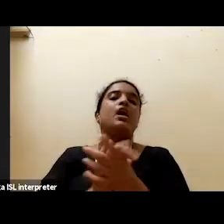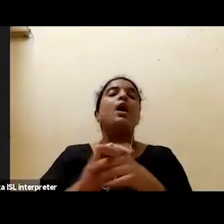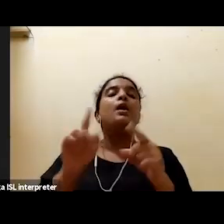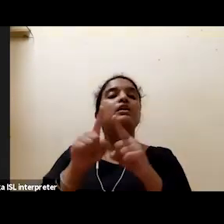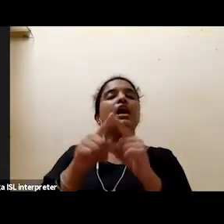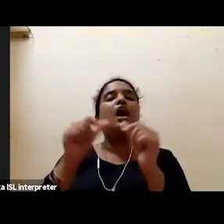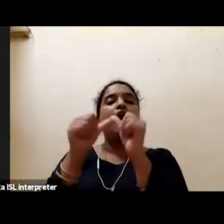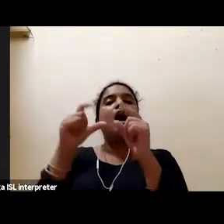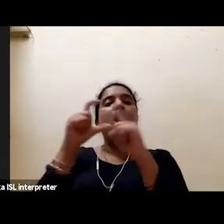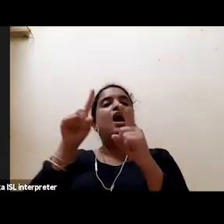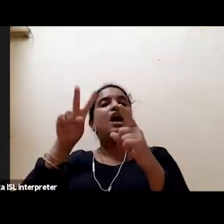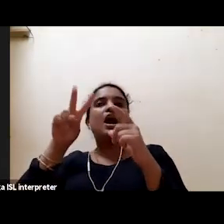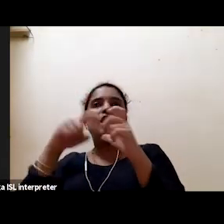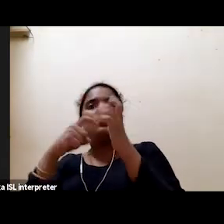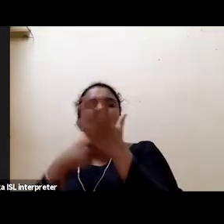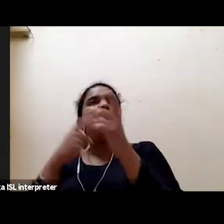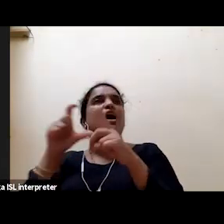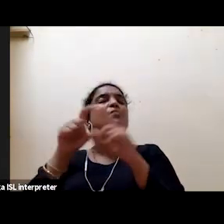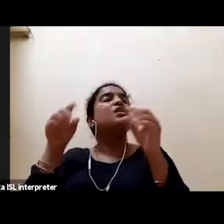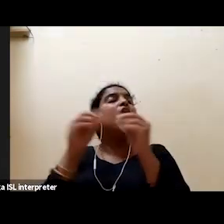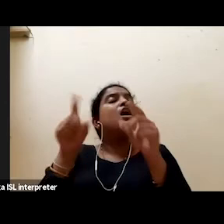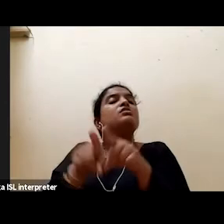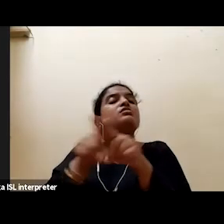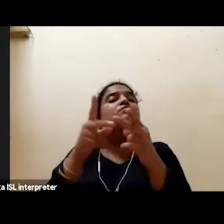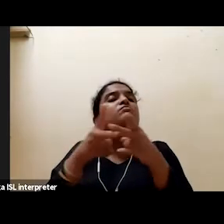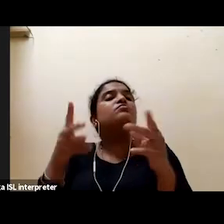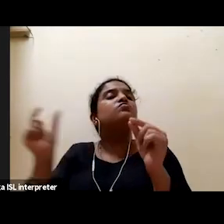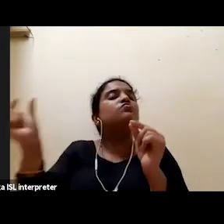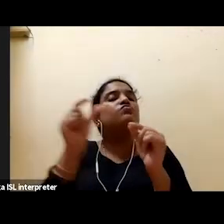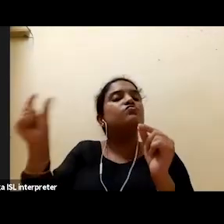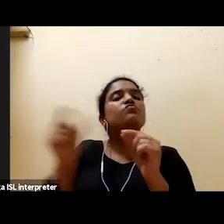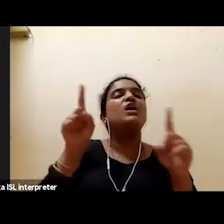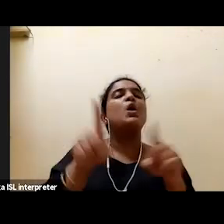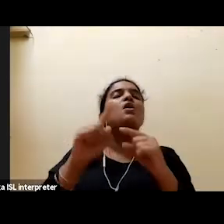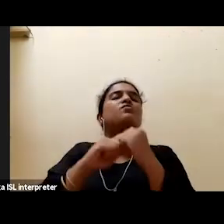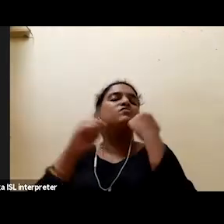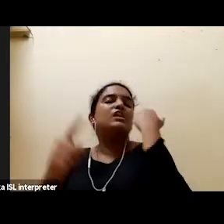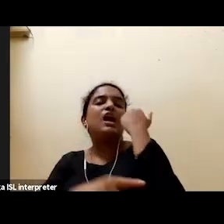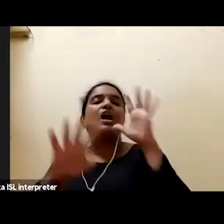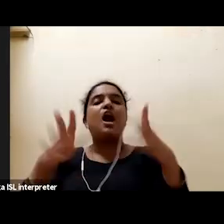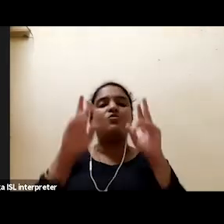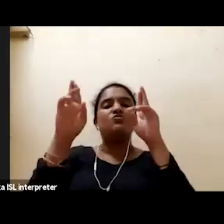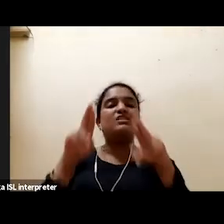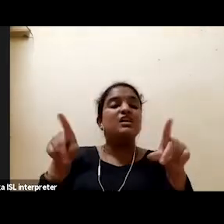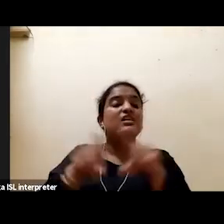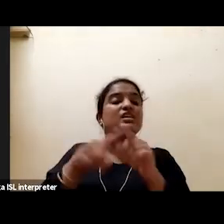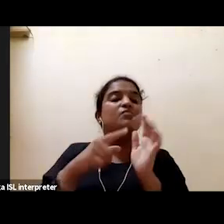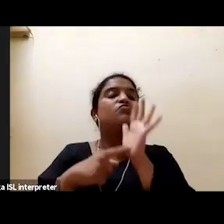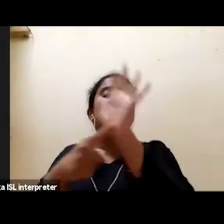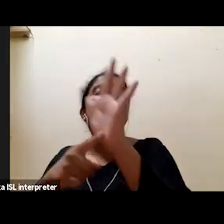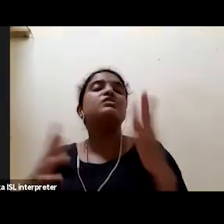any piece of writing and cut out all the adverbs in that, and it will make no difference to the end result. So again, just makes